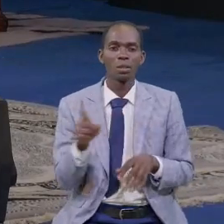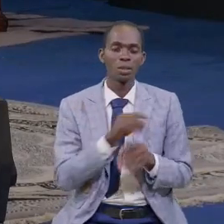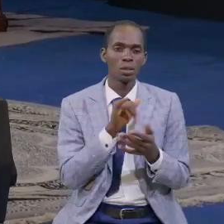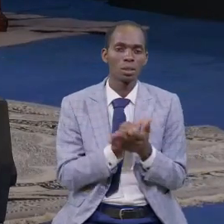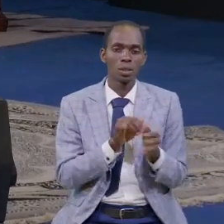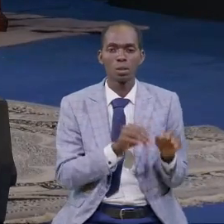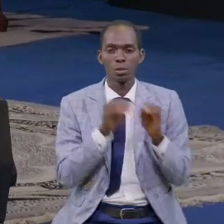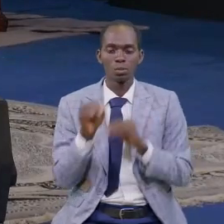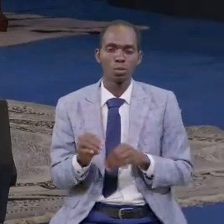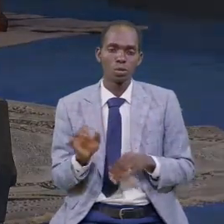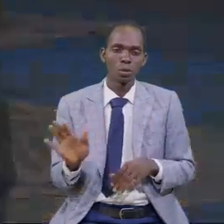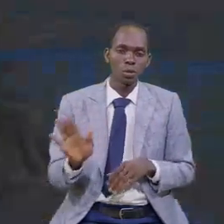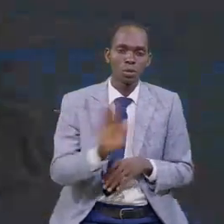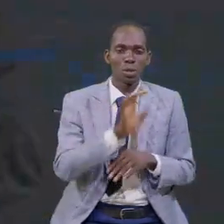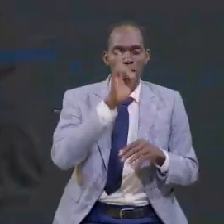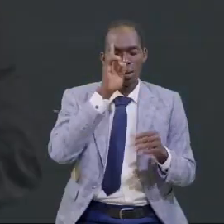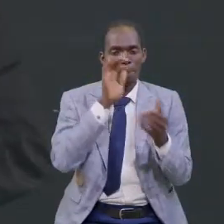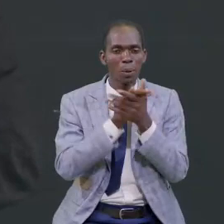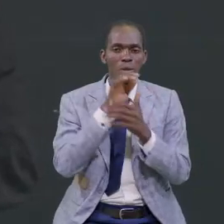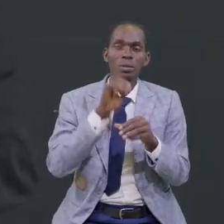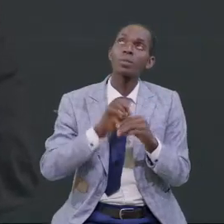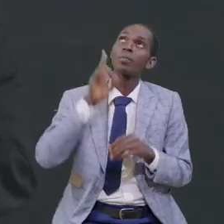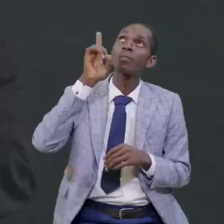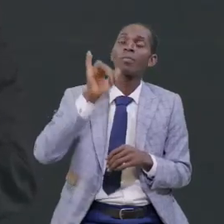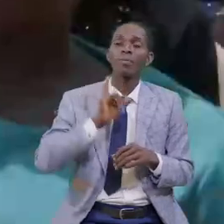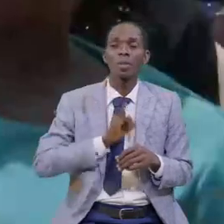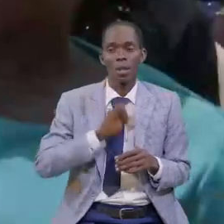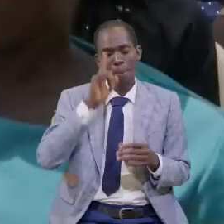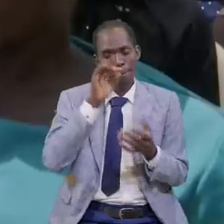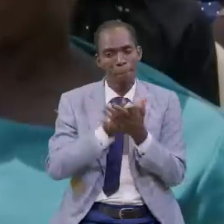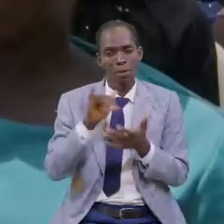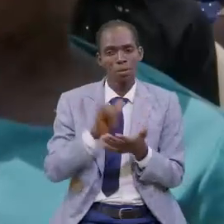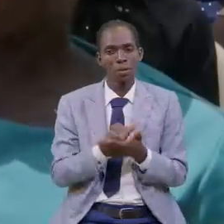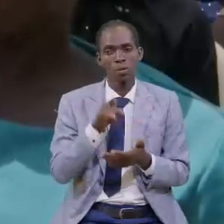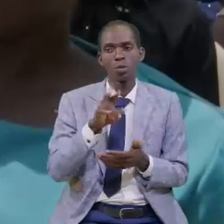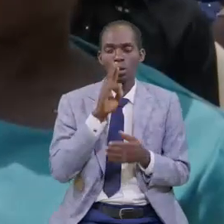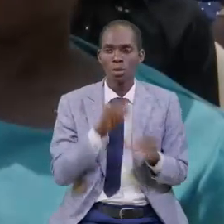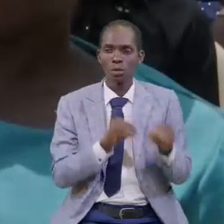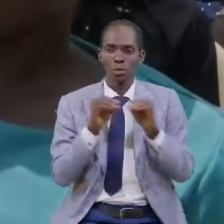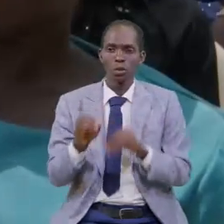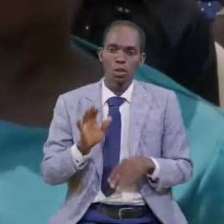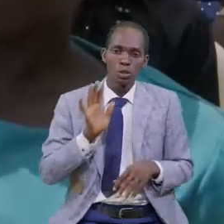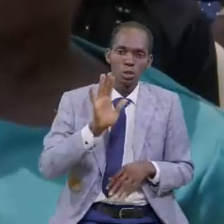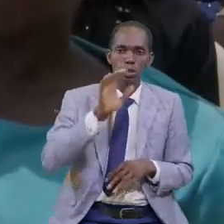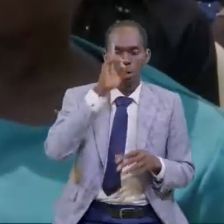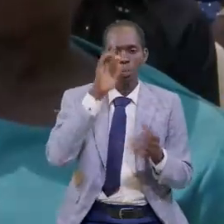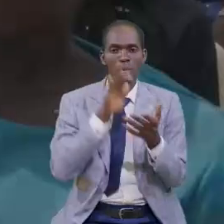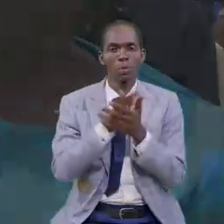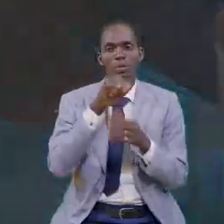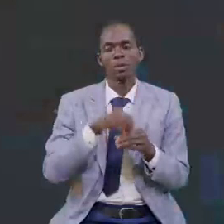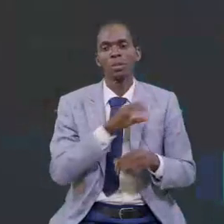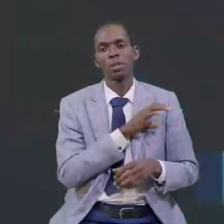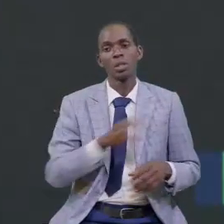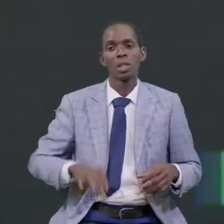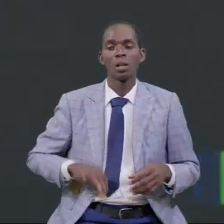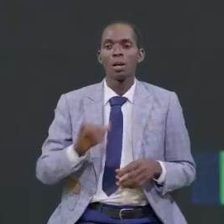in him. I'm believing that you're putting your trust in Christ. I said I'm believing that you're